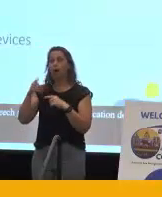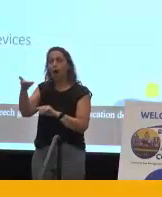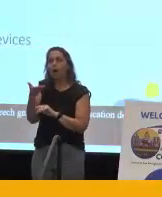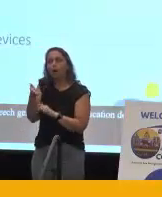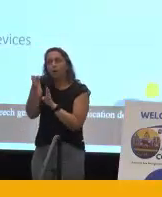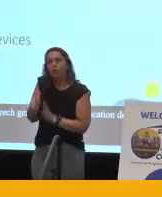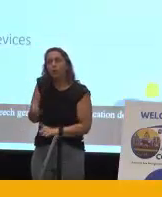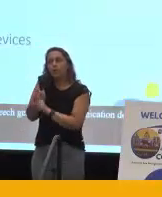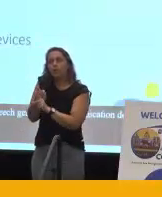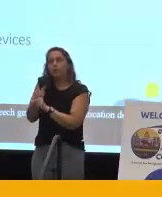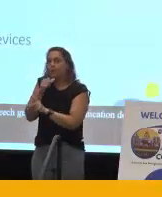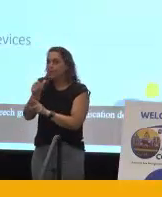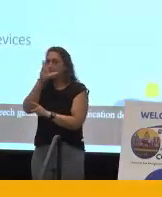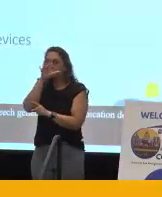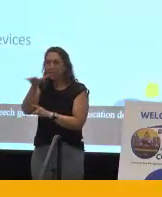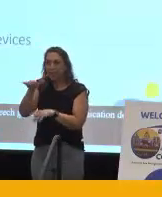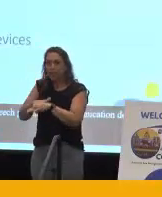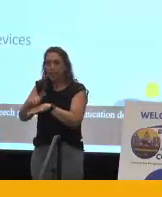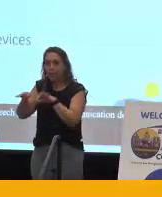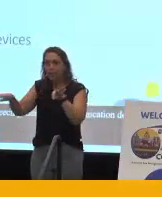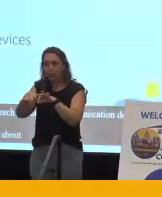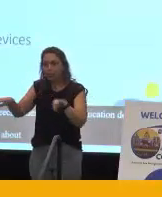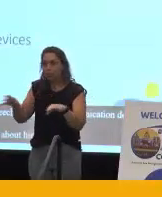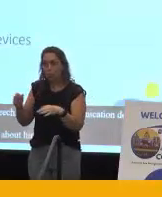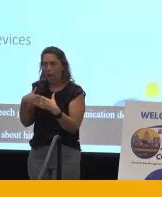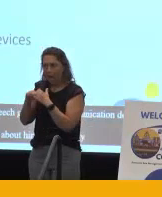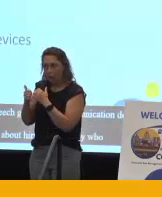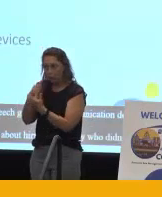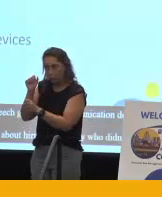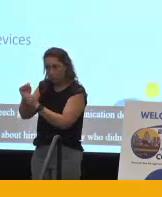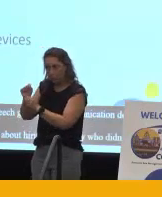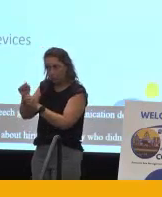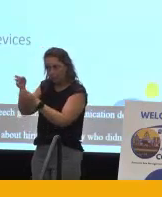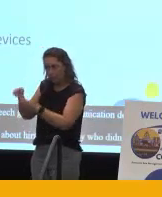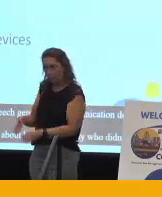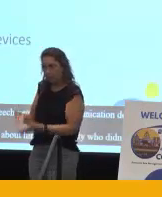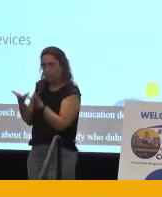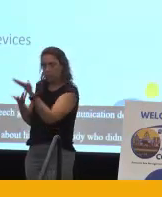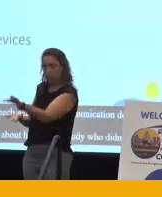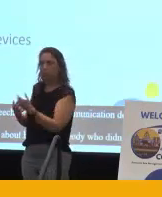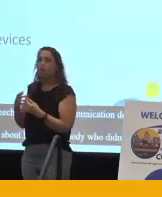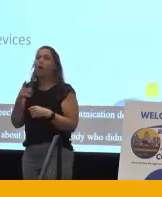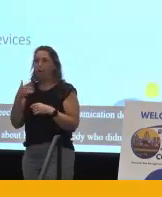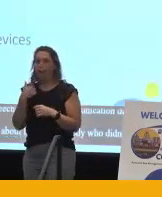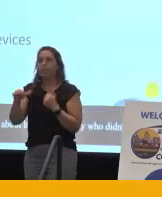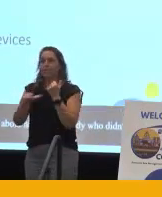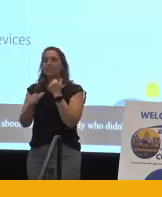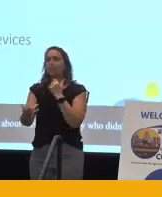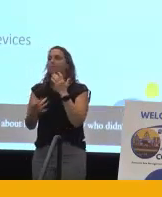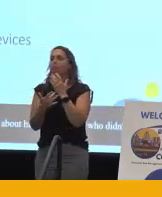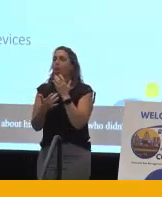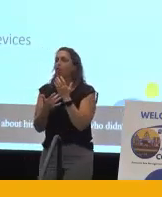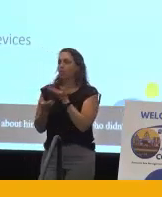didn't speak, the native language. How do we employ somebody in that sense? Assistive technology would be